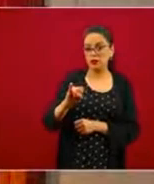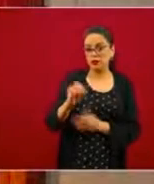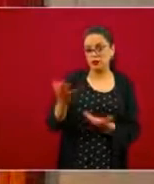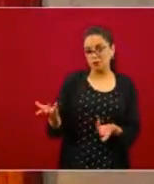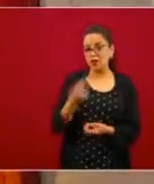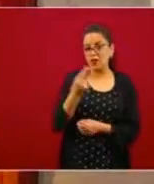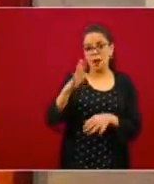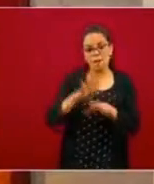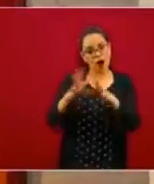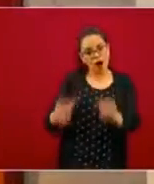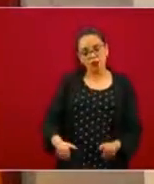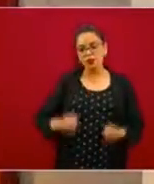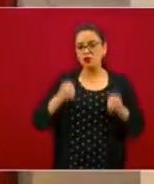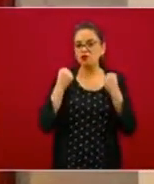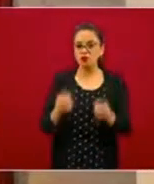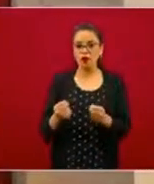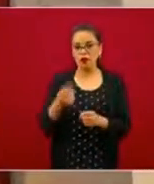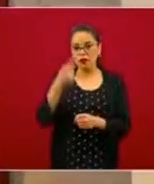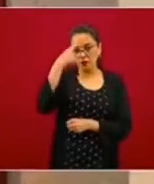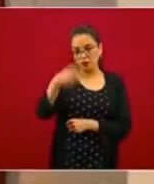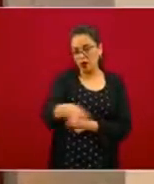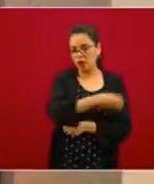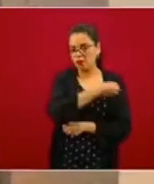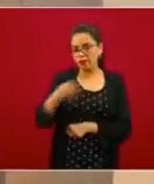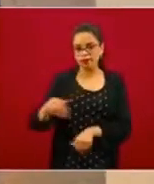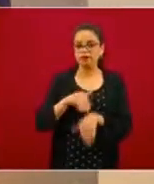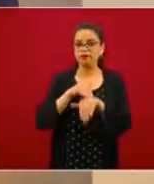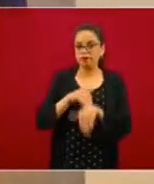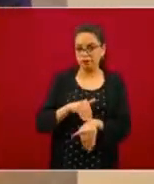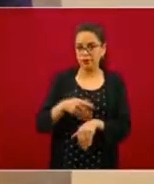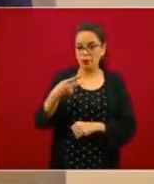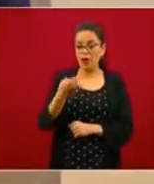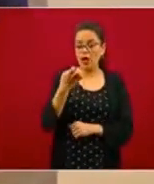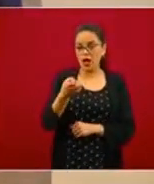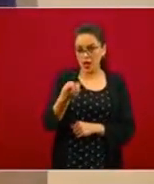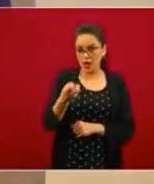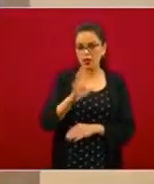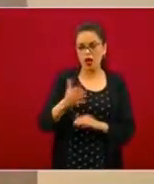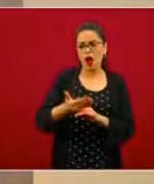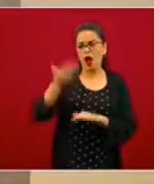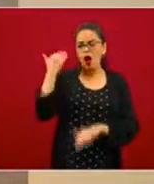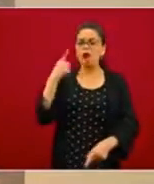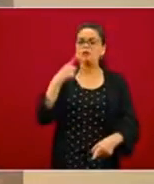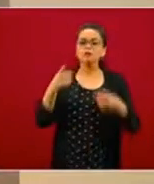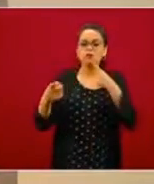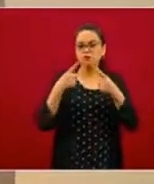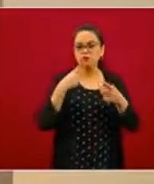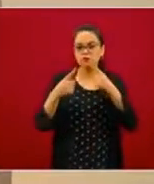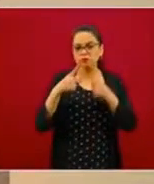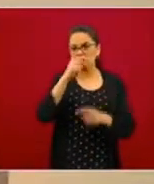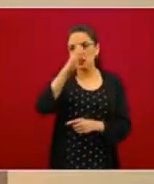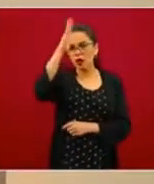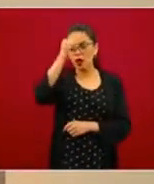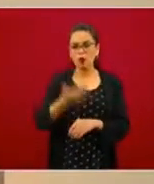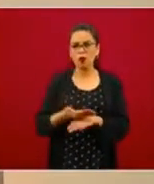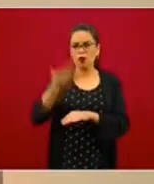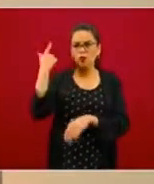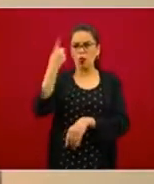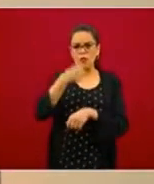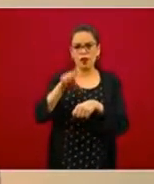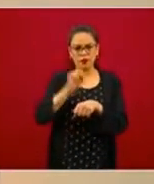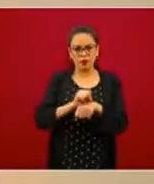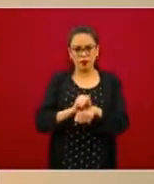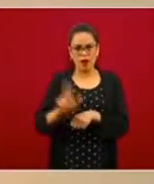on the second one, green on the third one, but as long as there's just one red criterion, the rollback